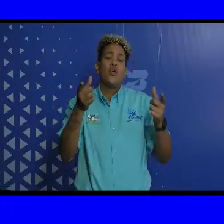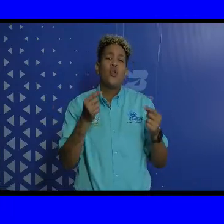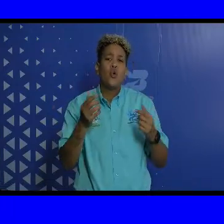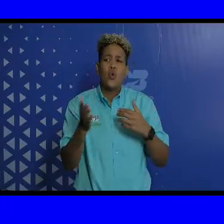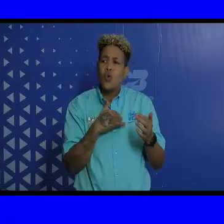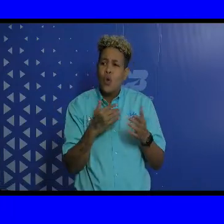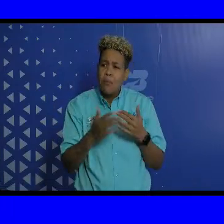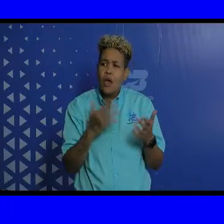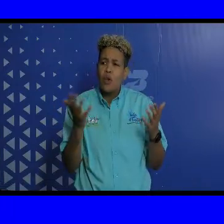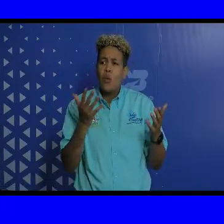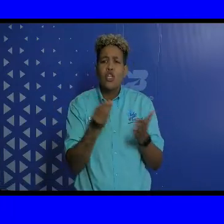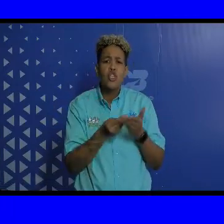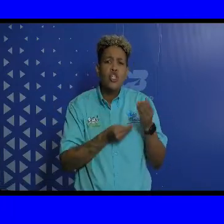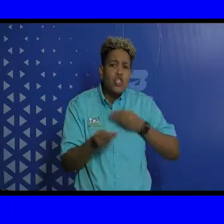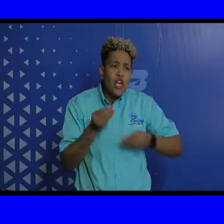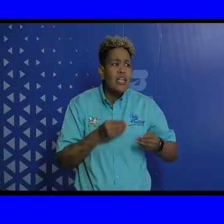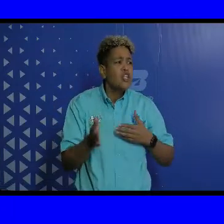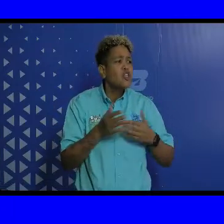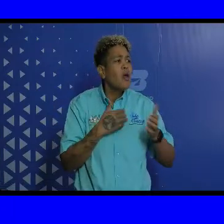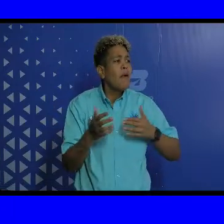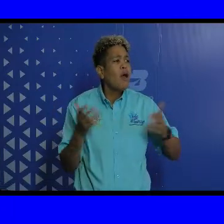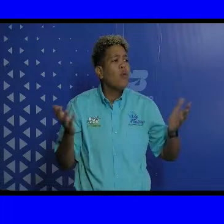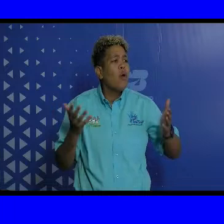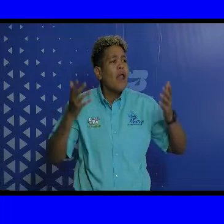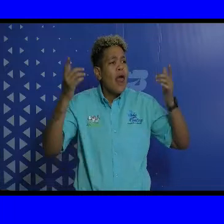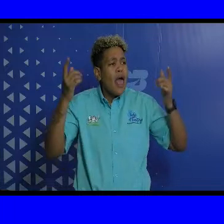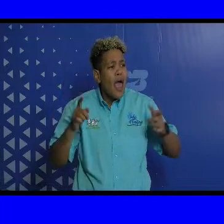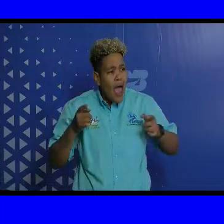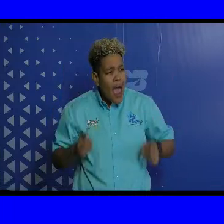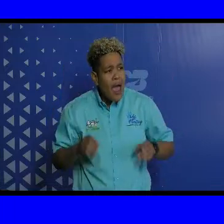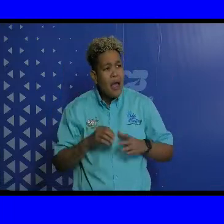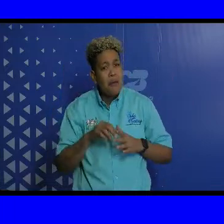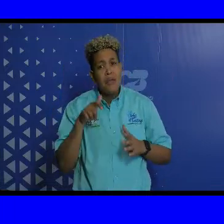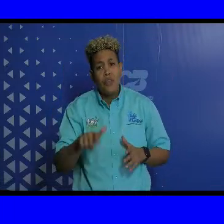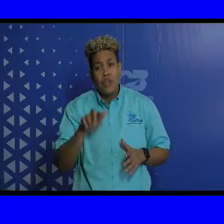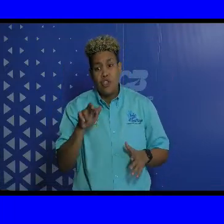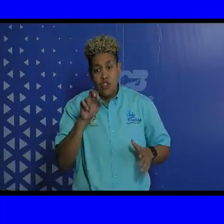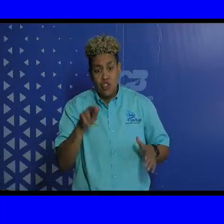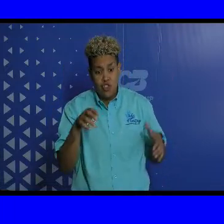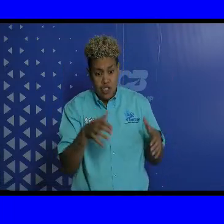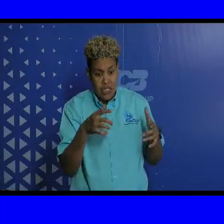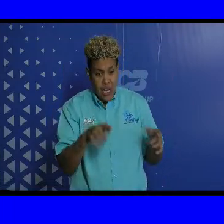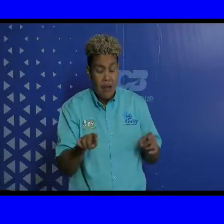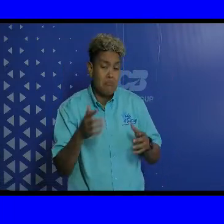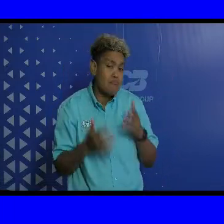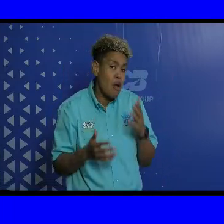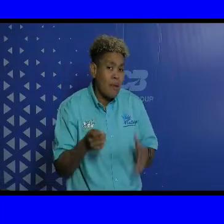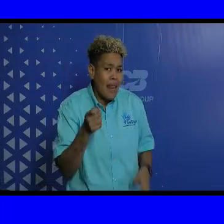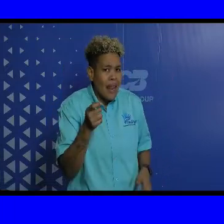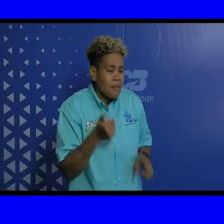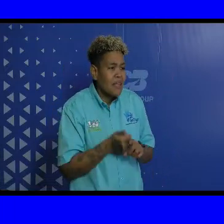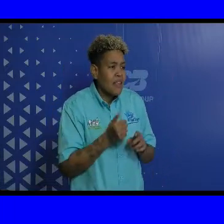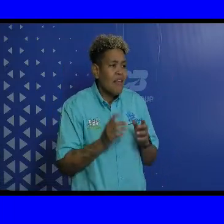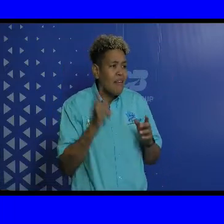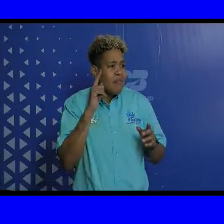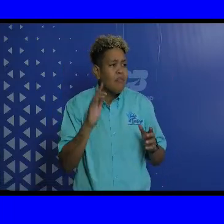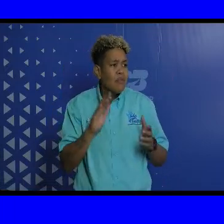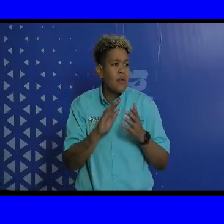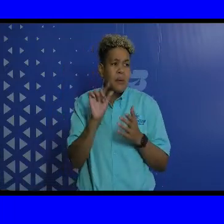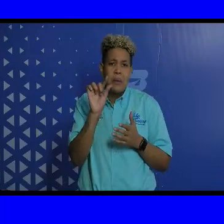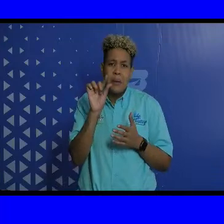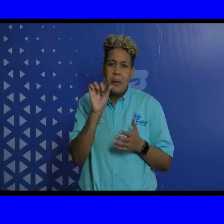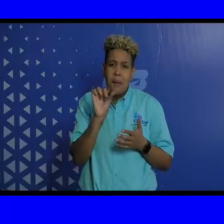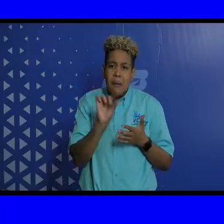matter what you transact, no matter when anything ever happens in this region, there's probably a little bit of piece of